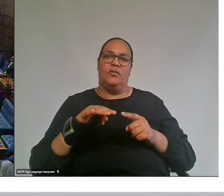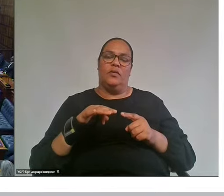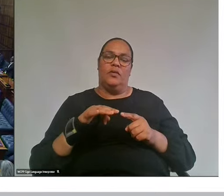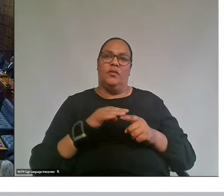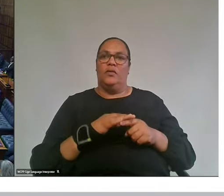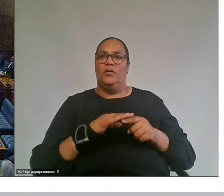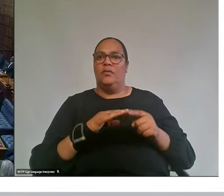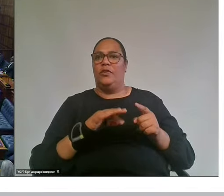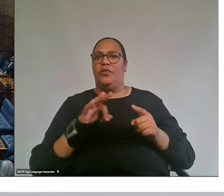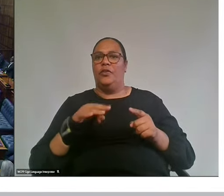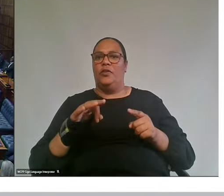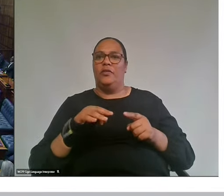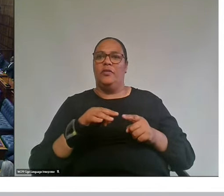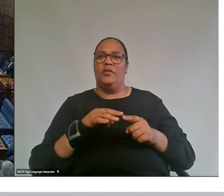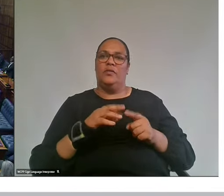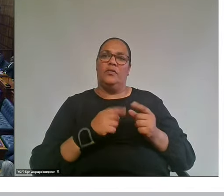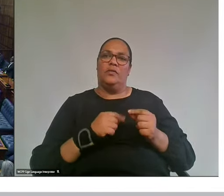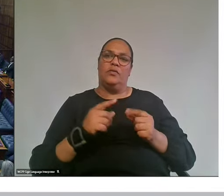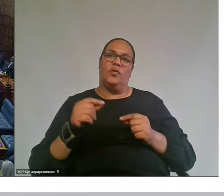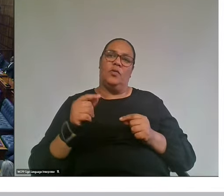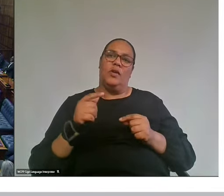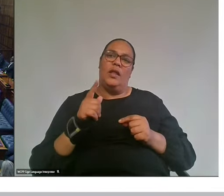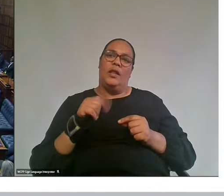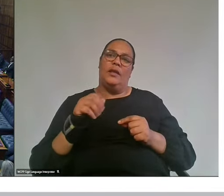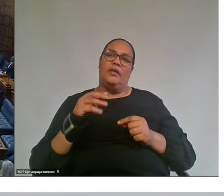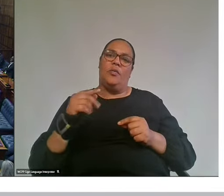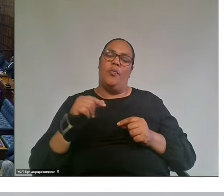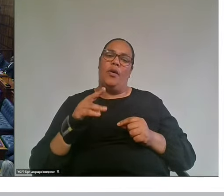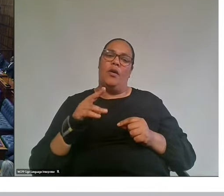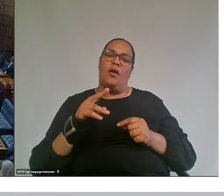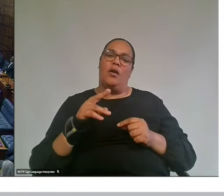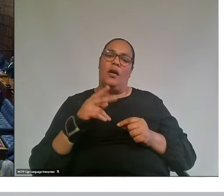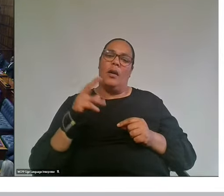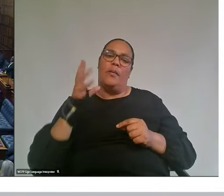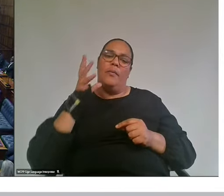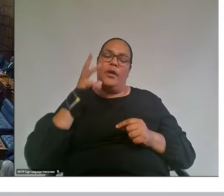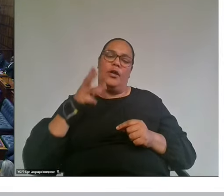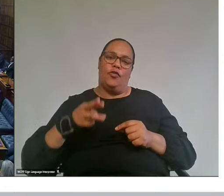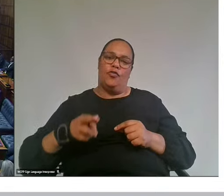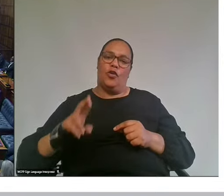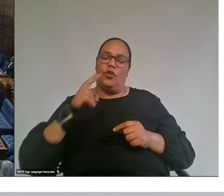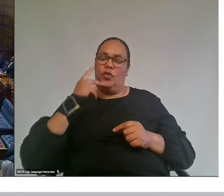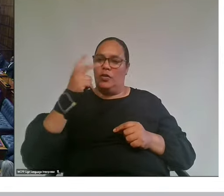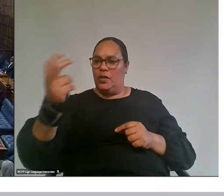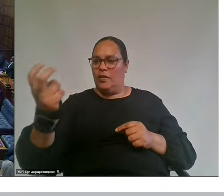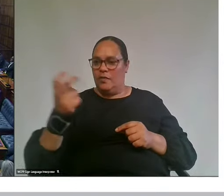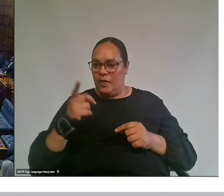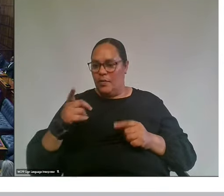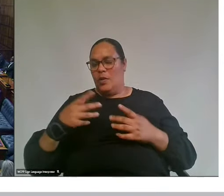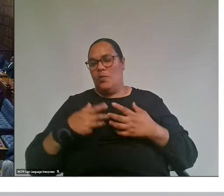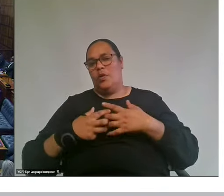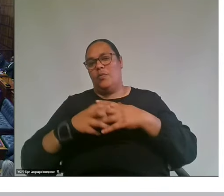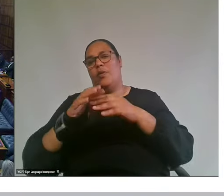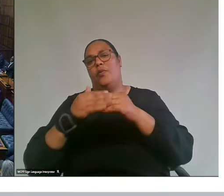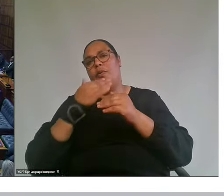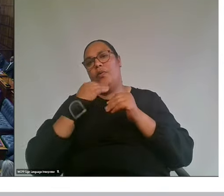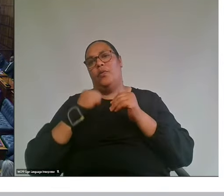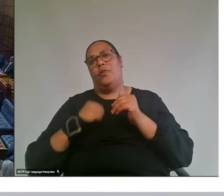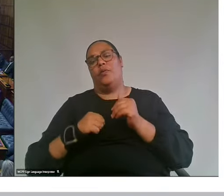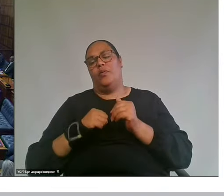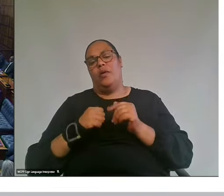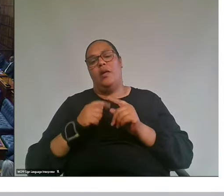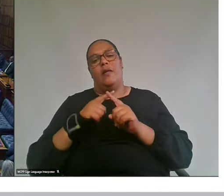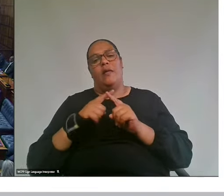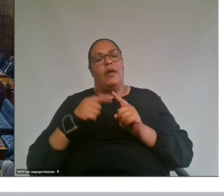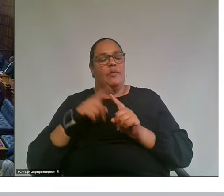okay so if you go down um what's it lburg Main Road you see on the right hand side as you come in there's a there's a hub that we established with the municipality and I think I